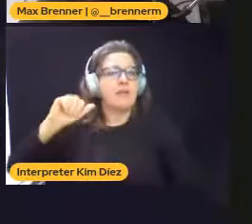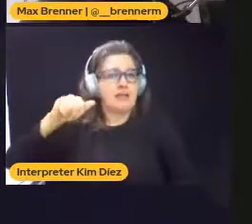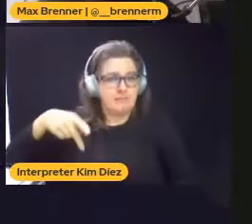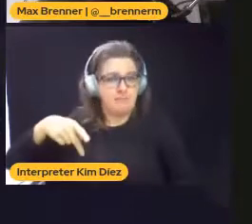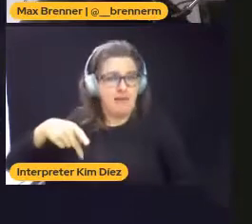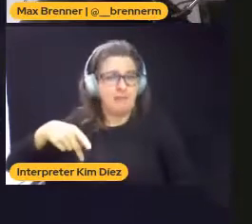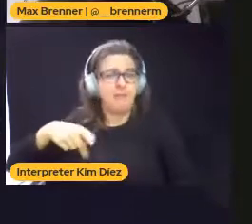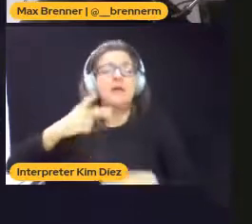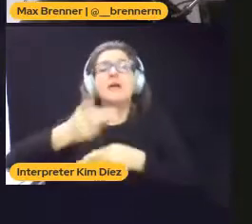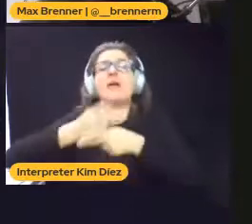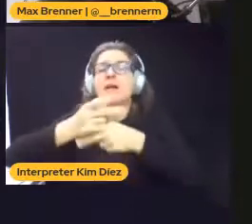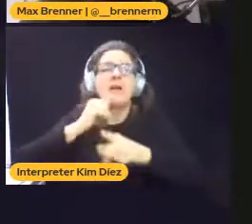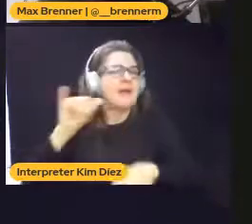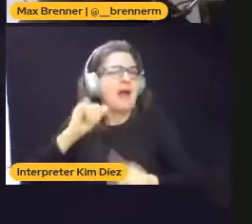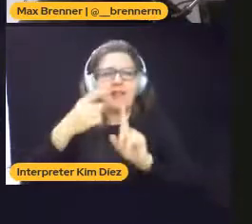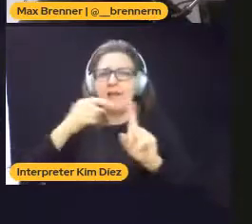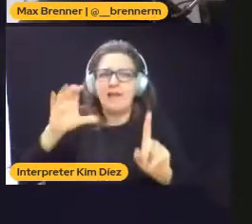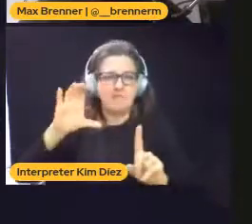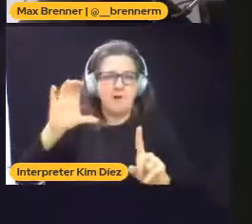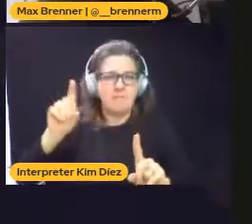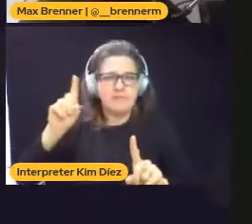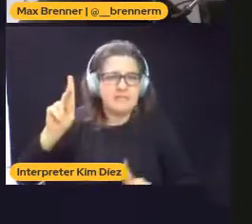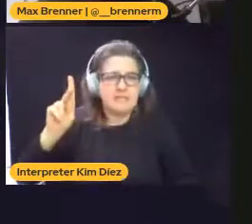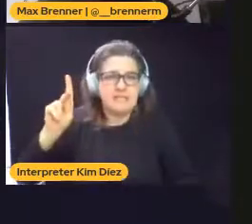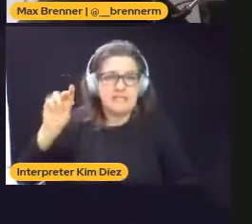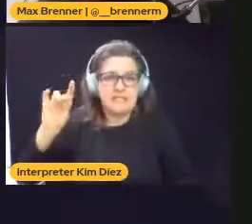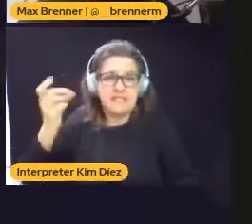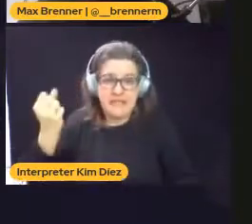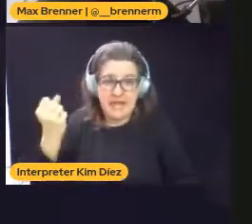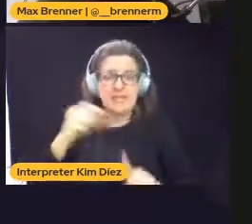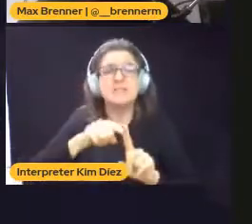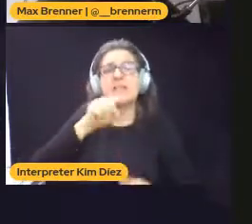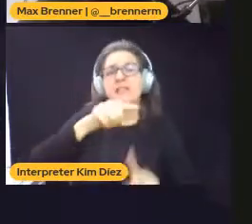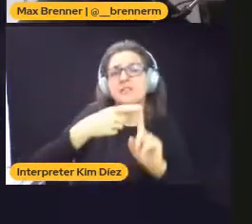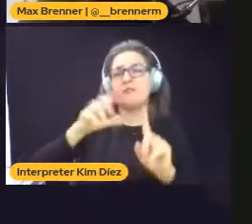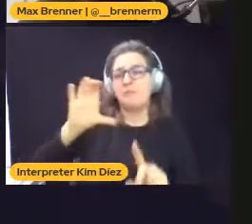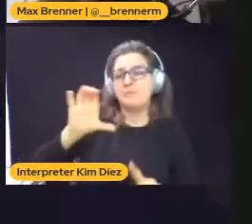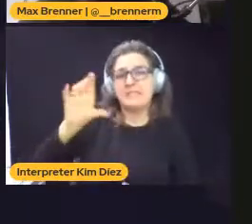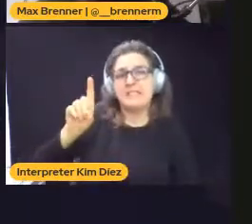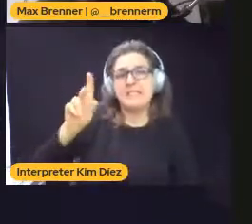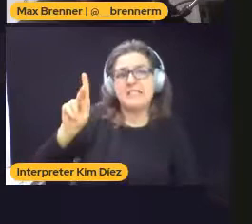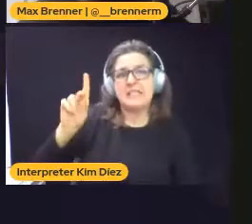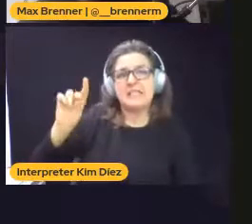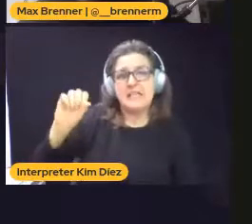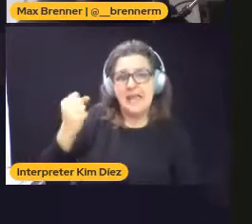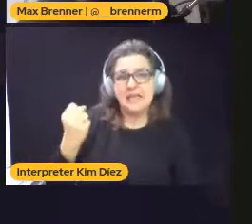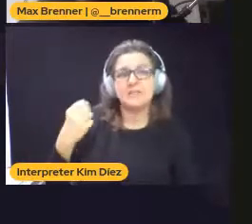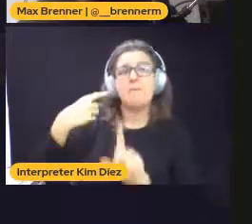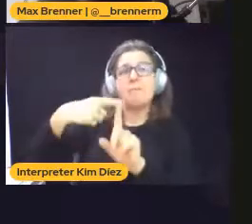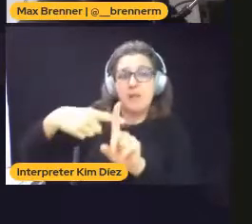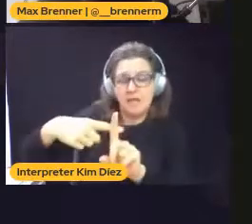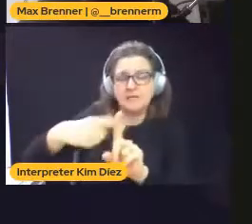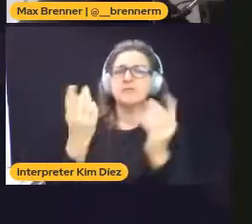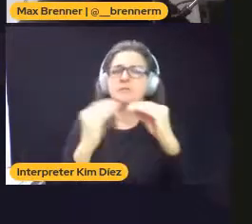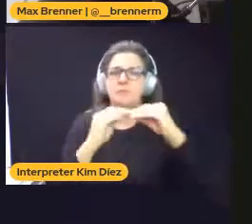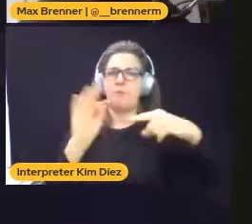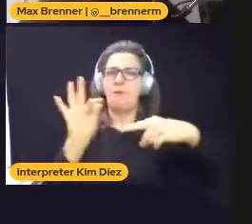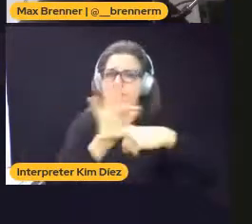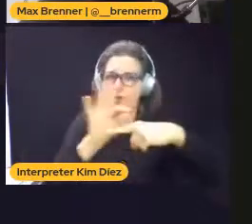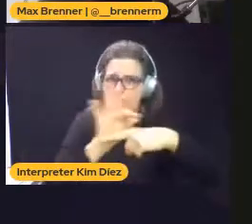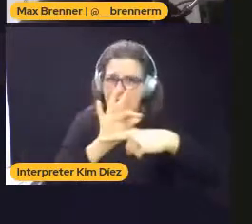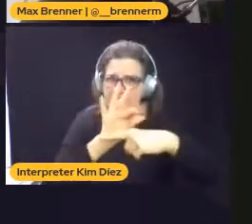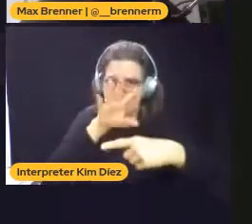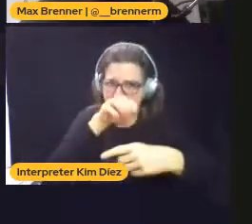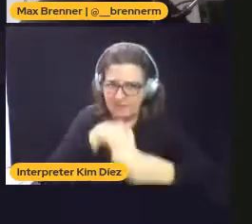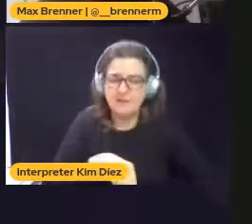from cdk8s, but that's the config map from cdk8s plus. So it has more functionality. So in this case, we add a